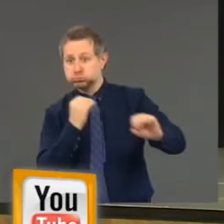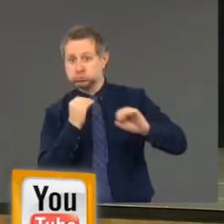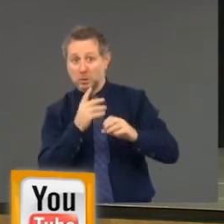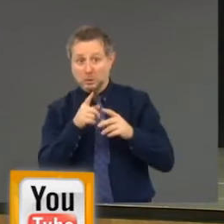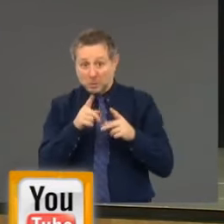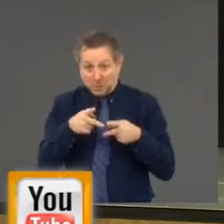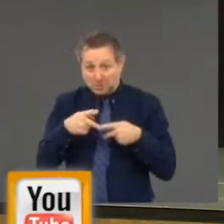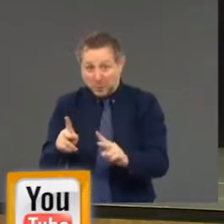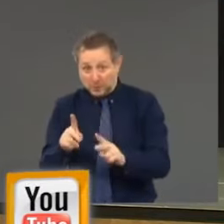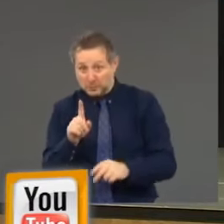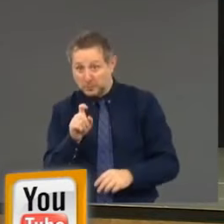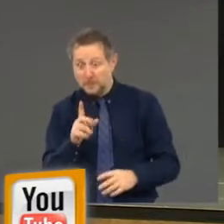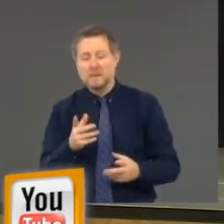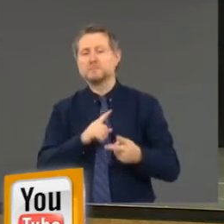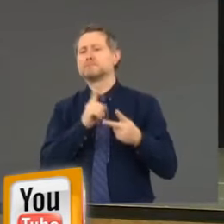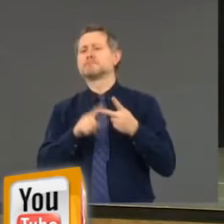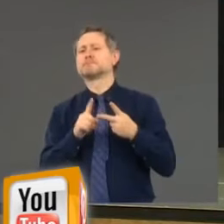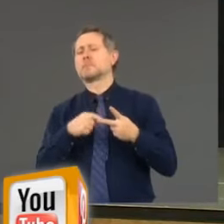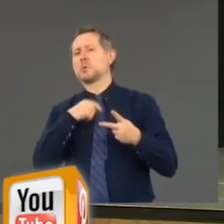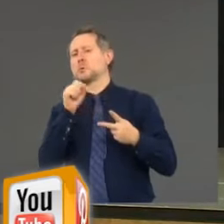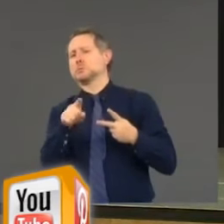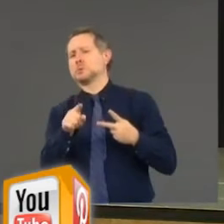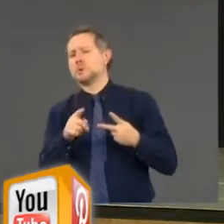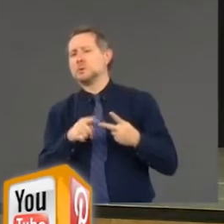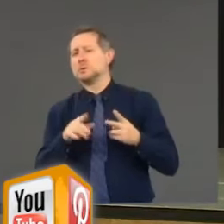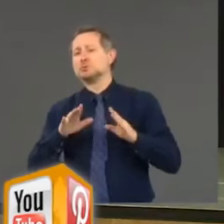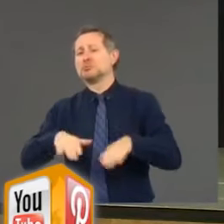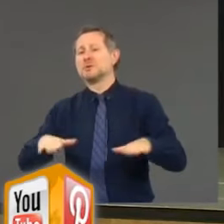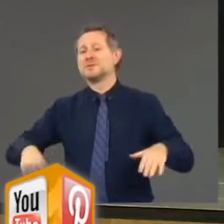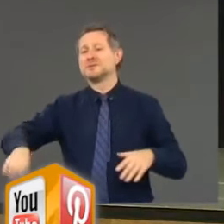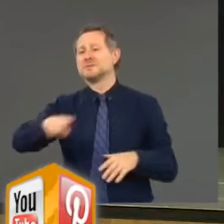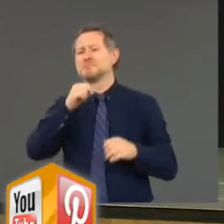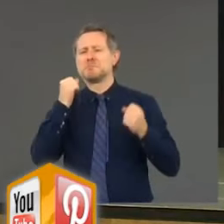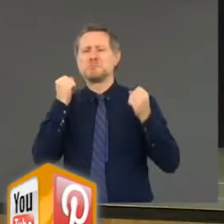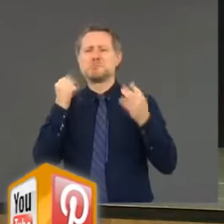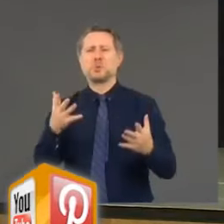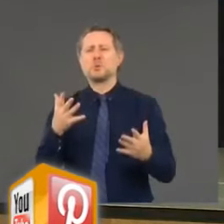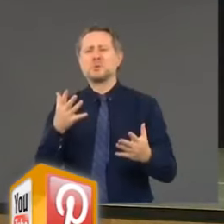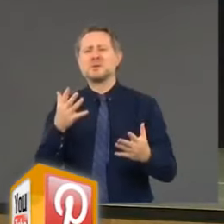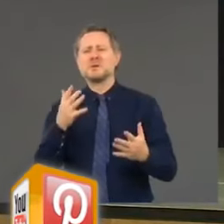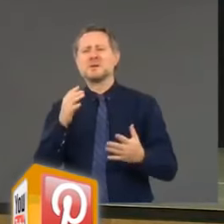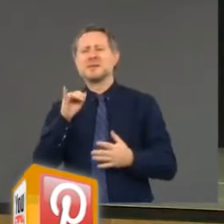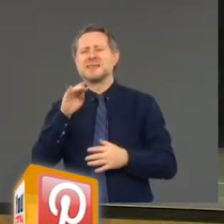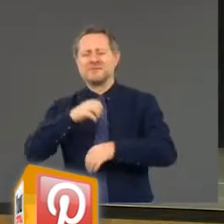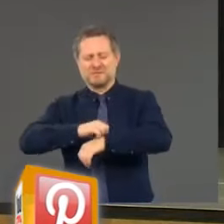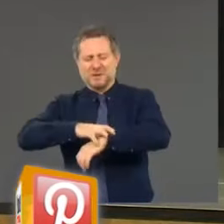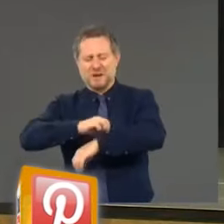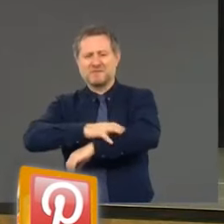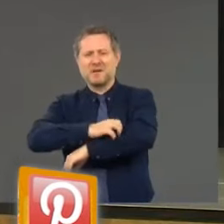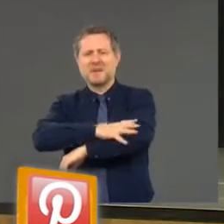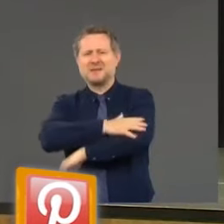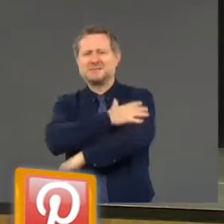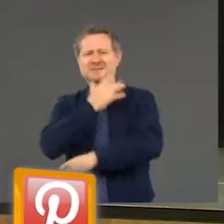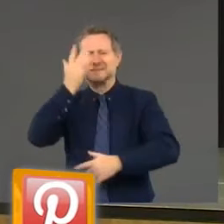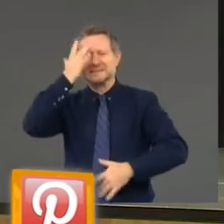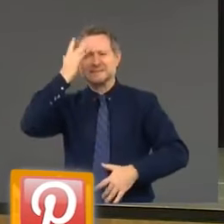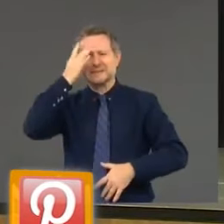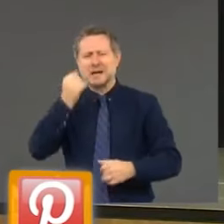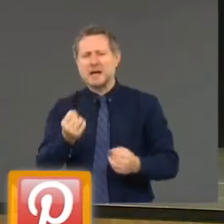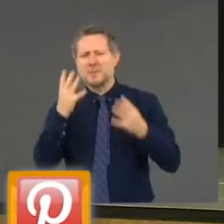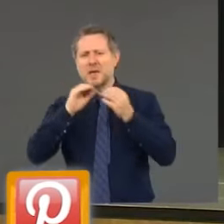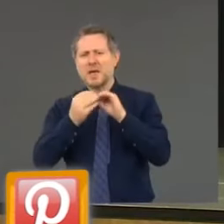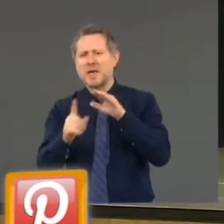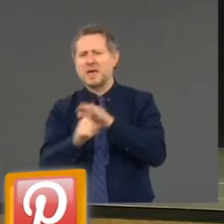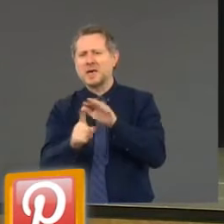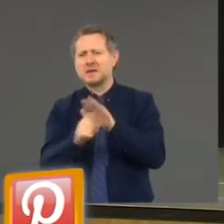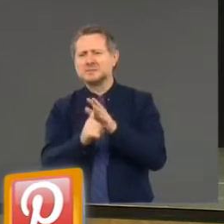the child multi-inflammatory syndrome. How many cases are there now in the state? Do you have it broken down at all by county? And do we have any